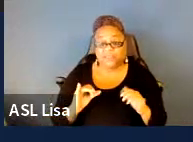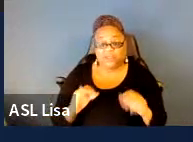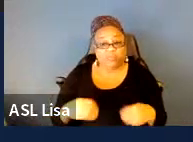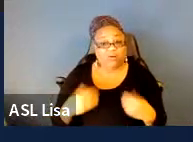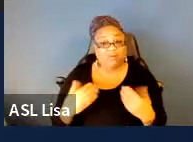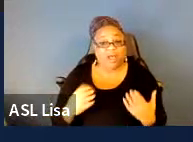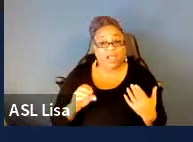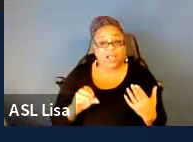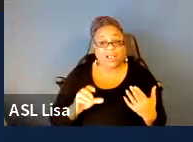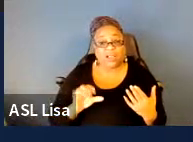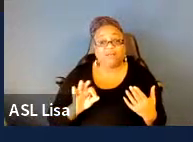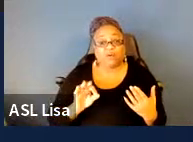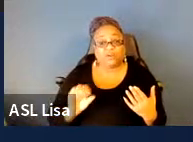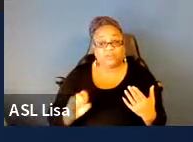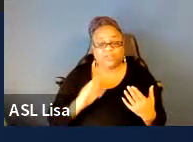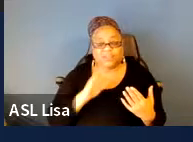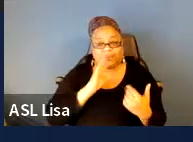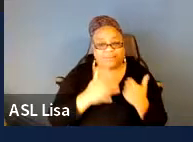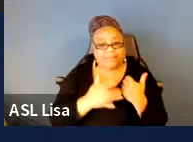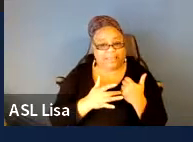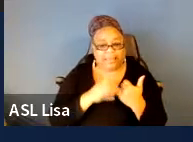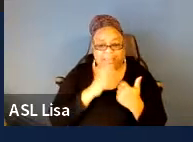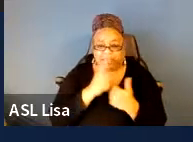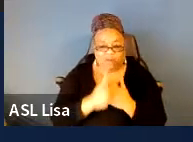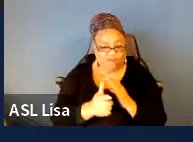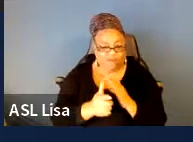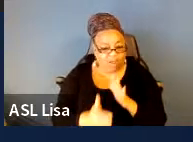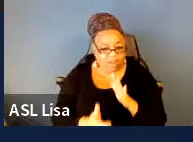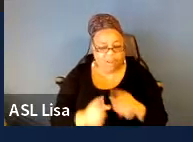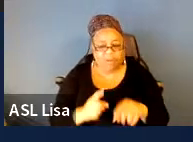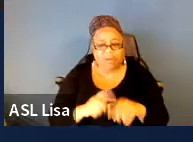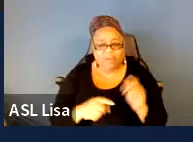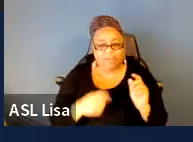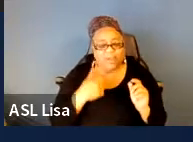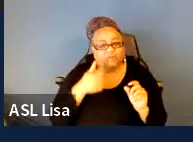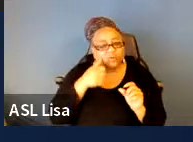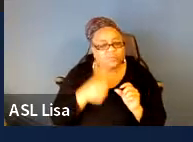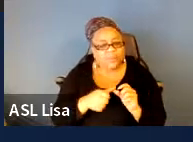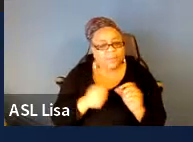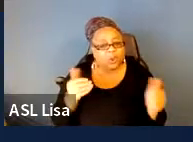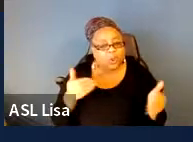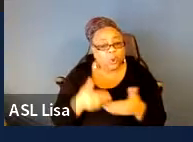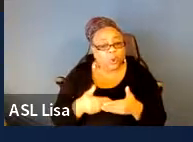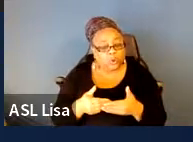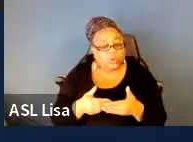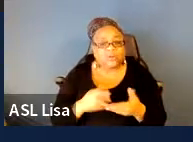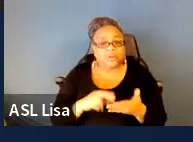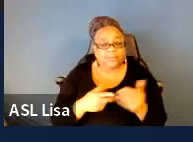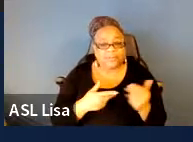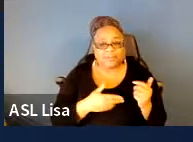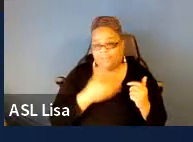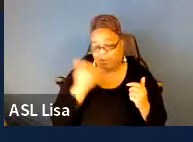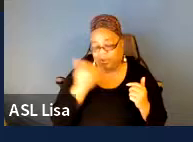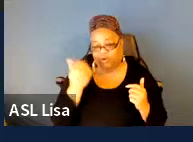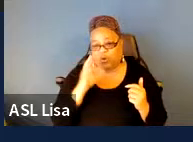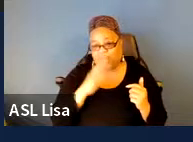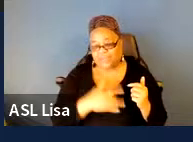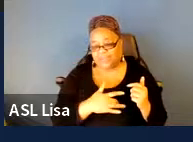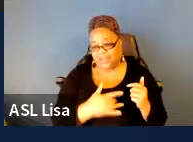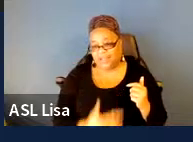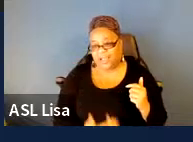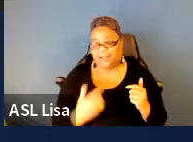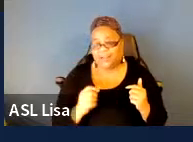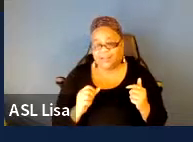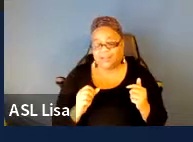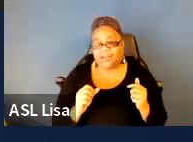floor space, and they wouldn't technically be in violation. But just keep in mind that the closer it is, the better, because that's more likely to be something that somebody